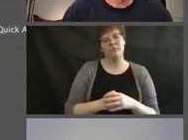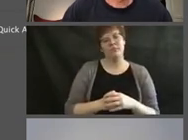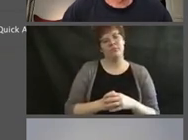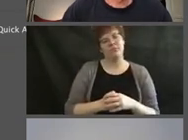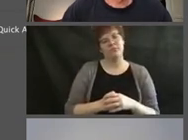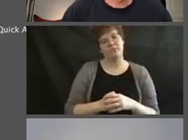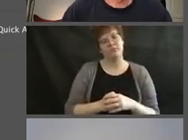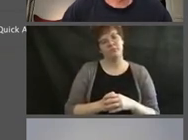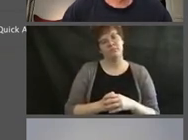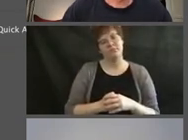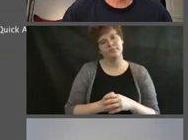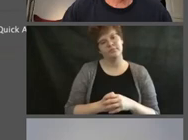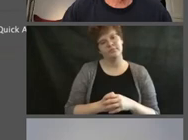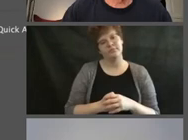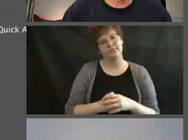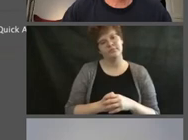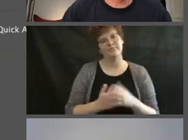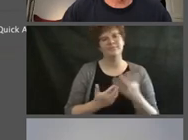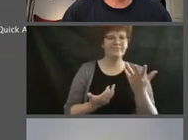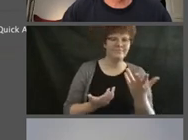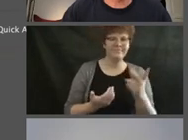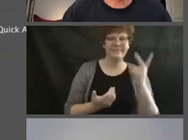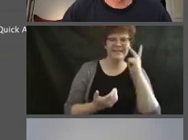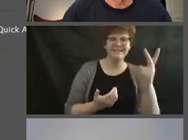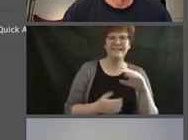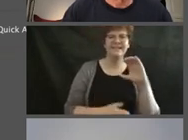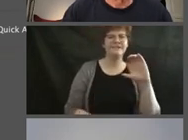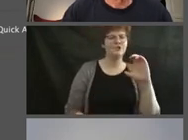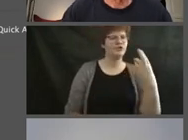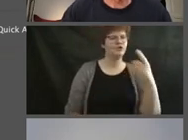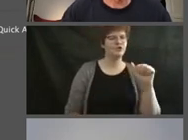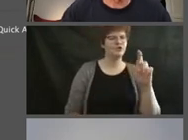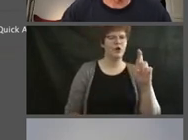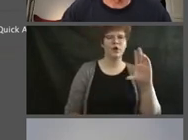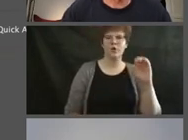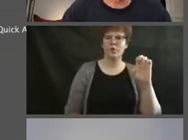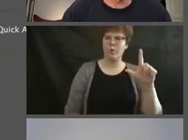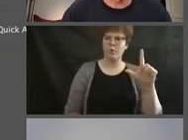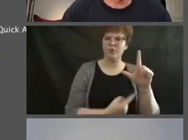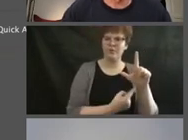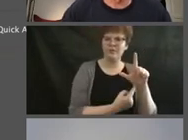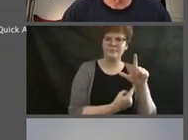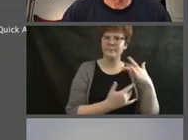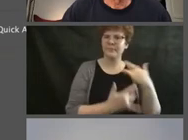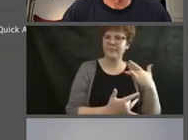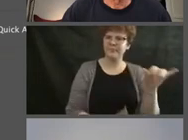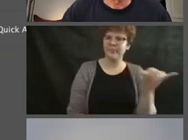Okay. Now it's sort of, you know, it's charcoal-like, but it has a brush, it has a fern-like appearance.